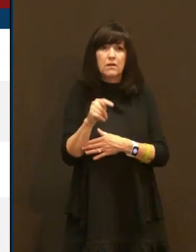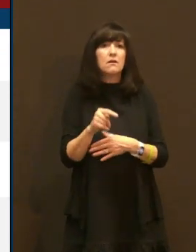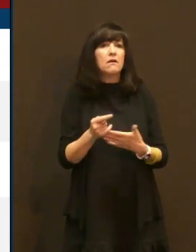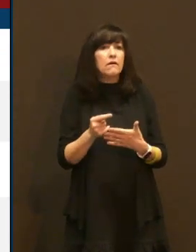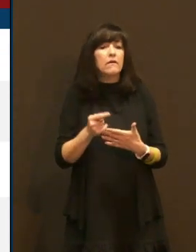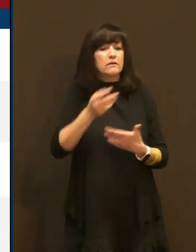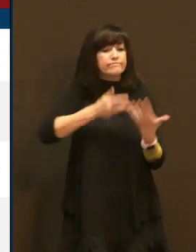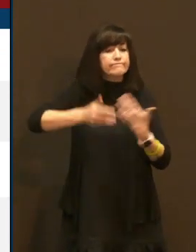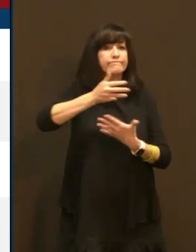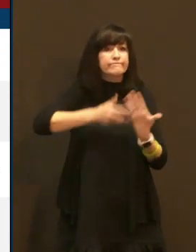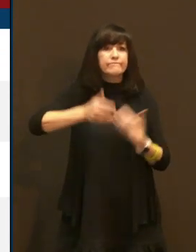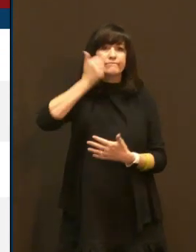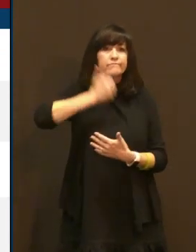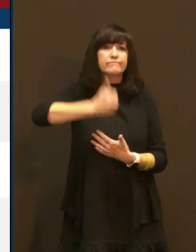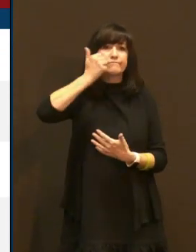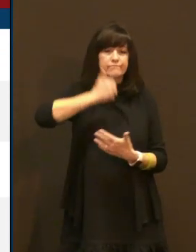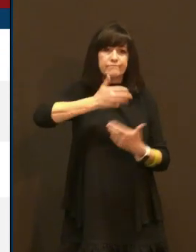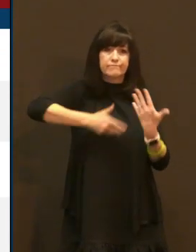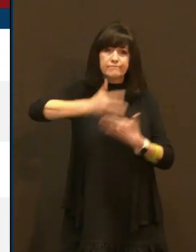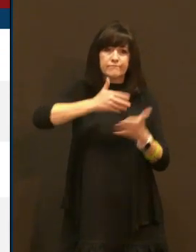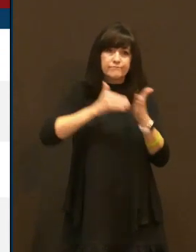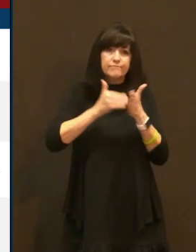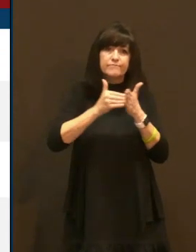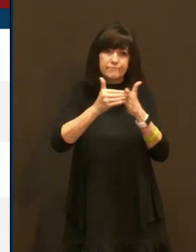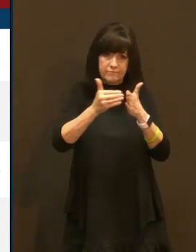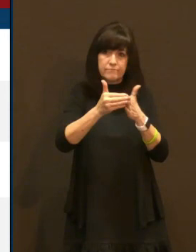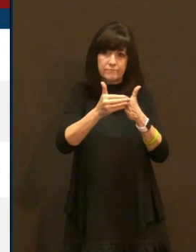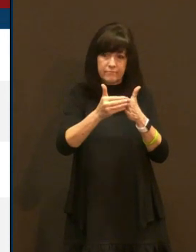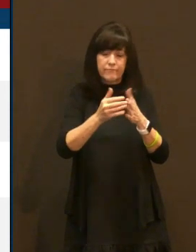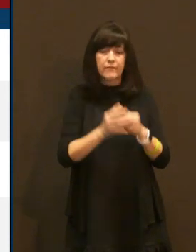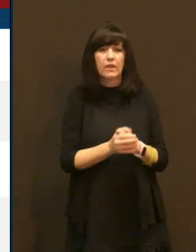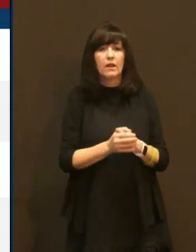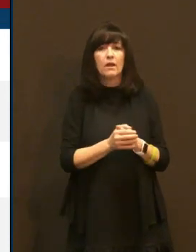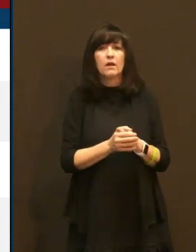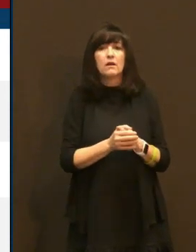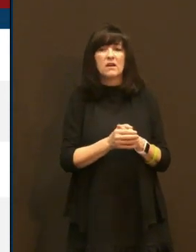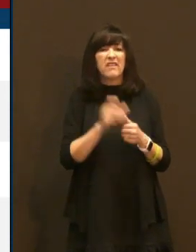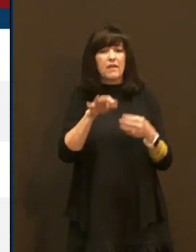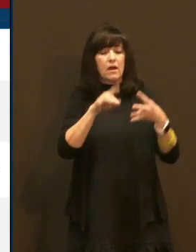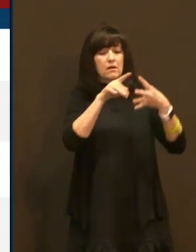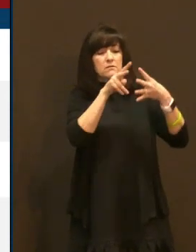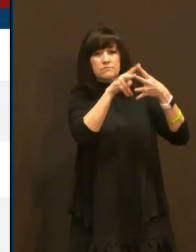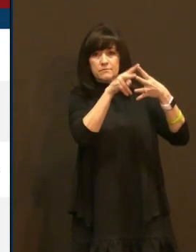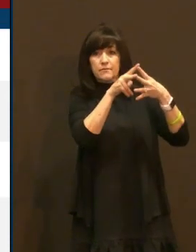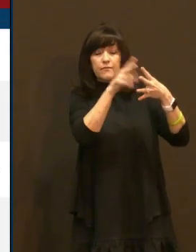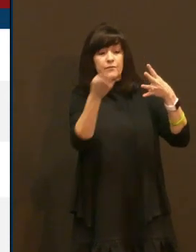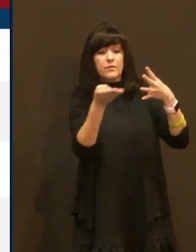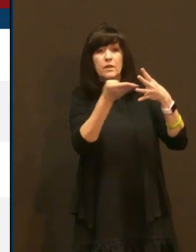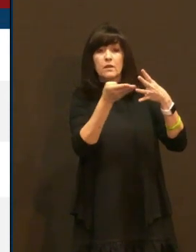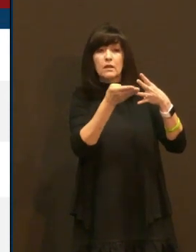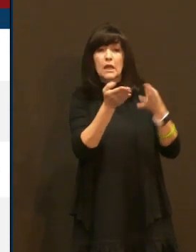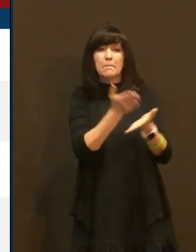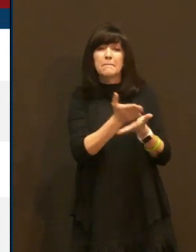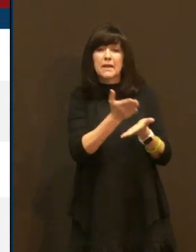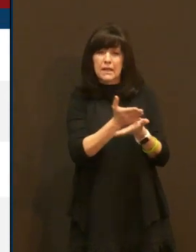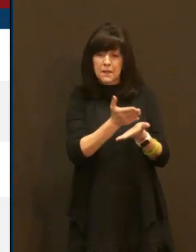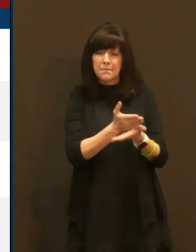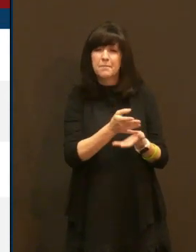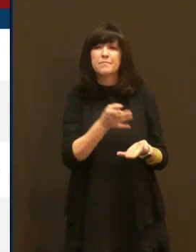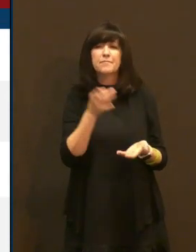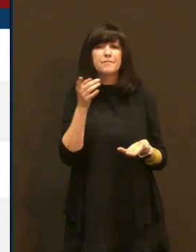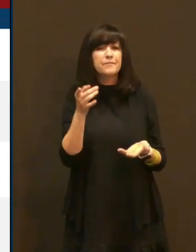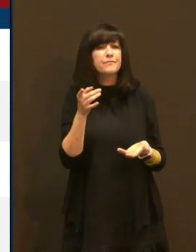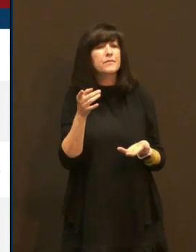time. The medium category are individuals who are exposed